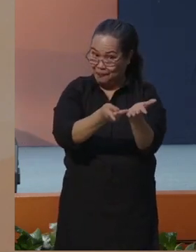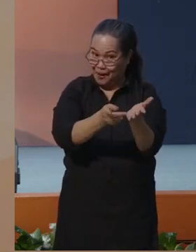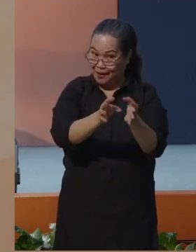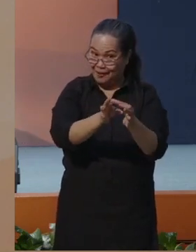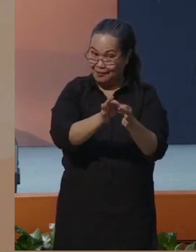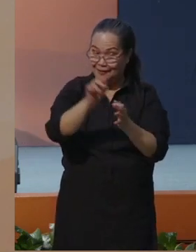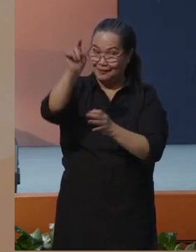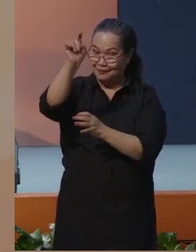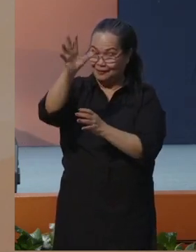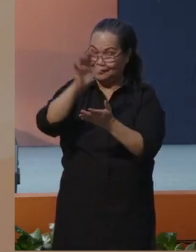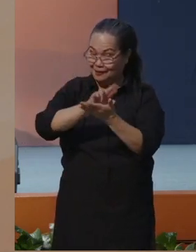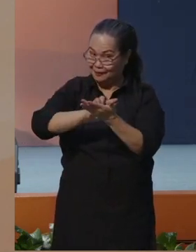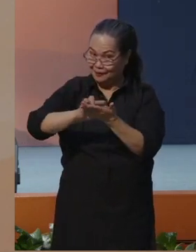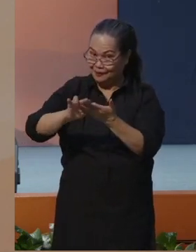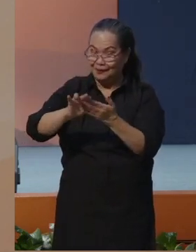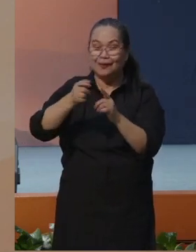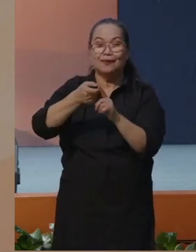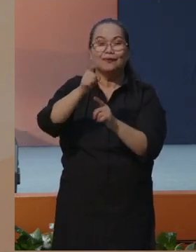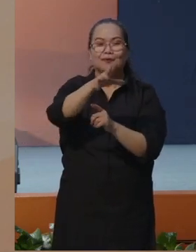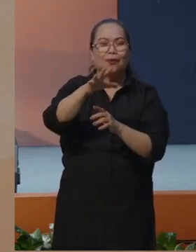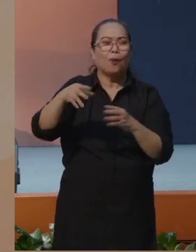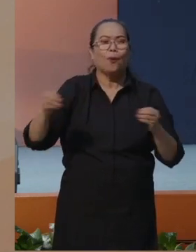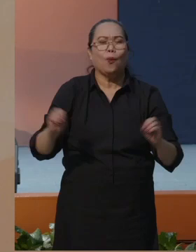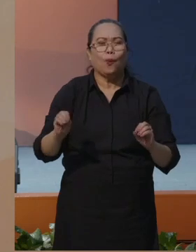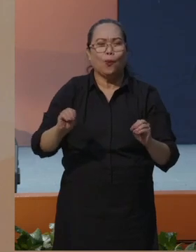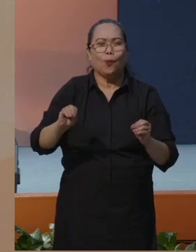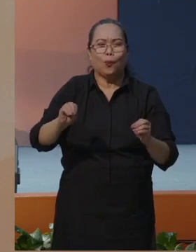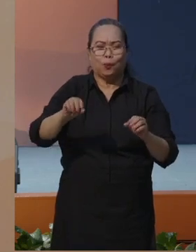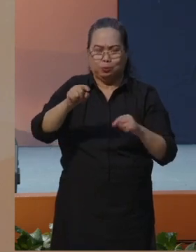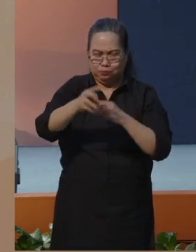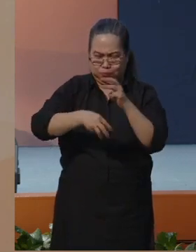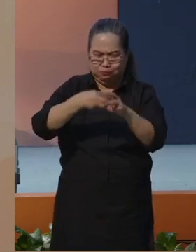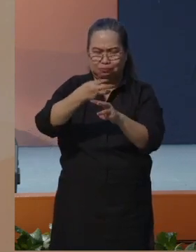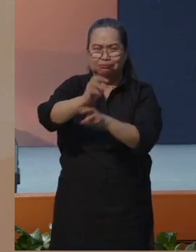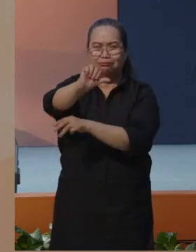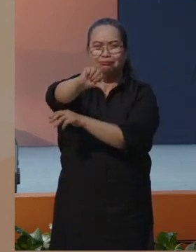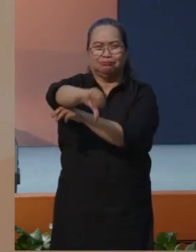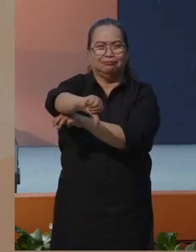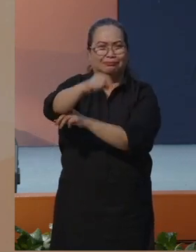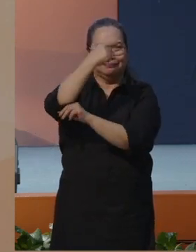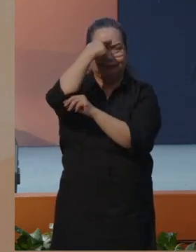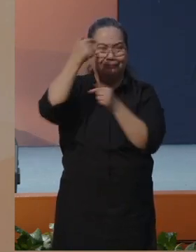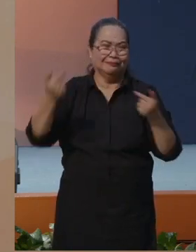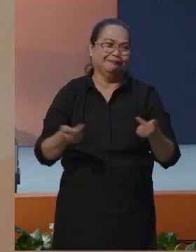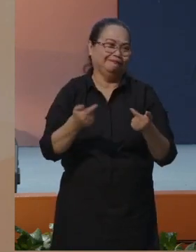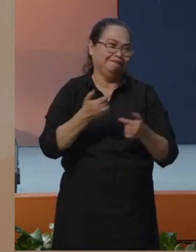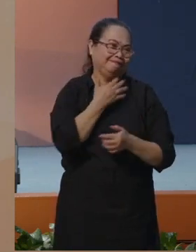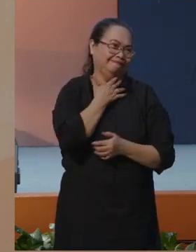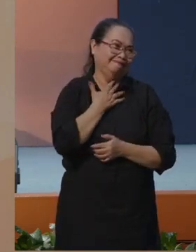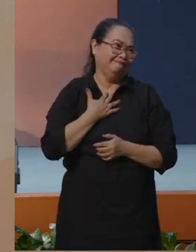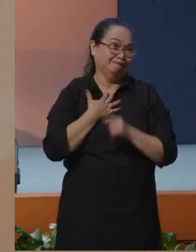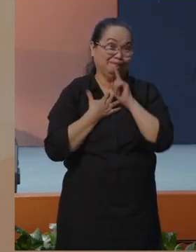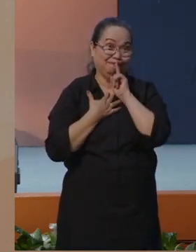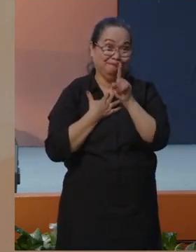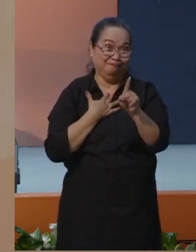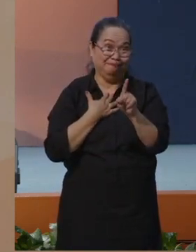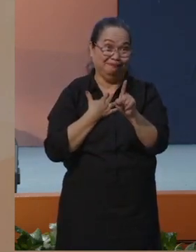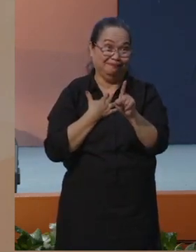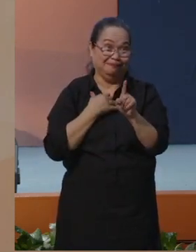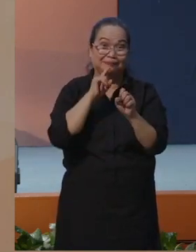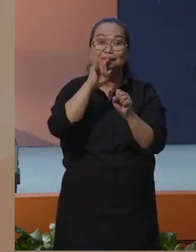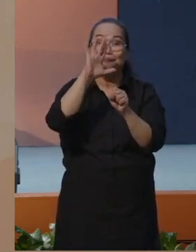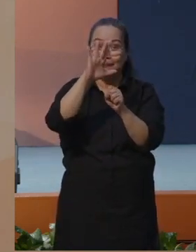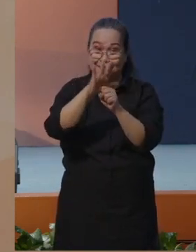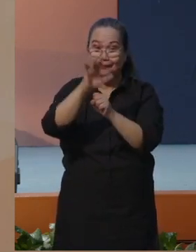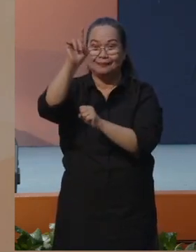nature, having escaped from the corruption that is in the world because of sinful desire. Pangako po ng Diyos sa atin